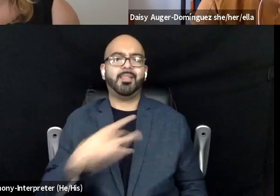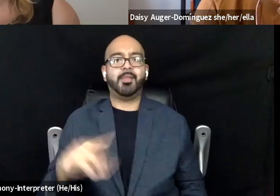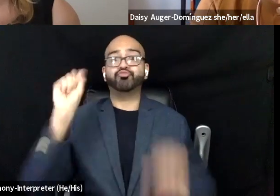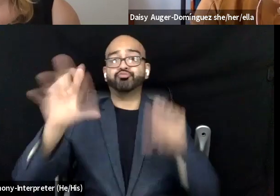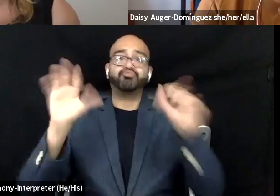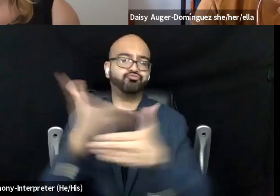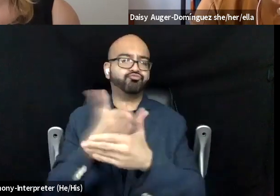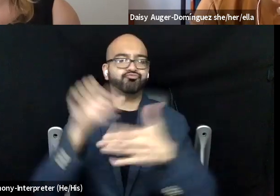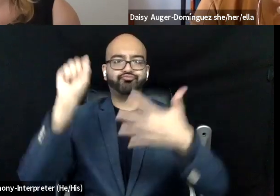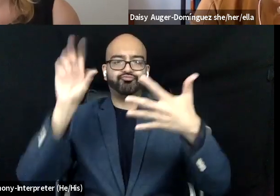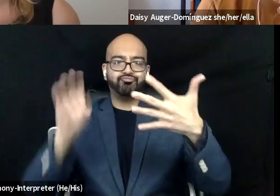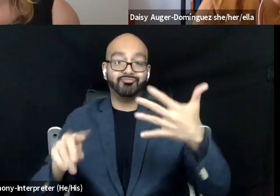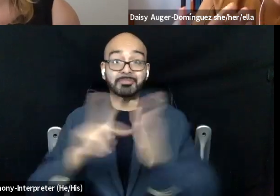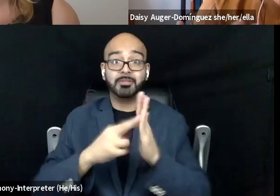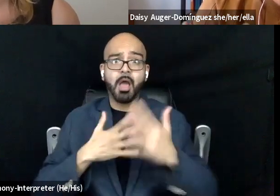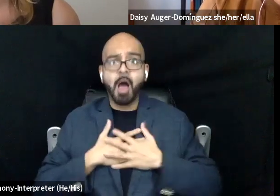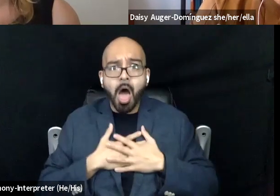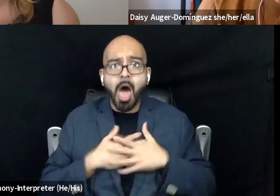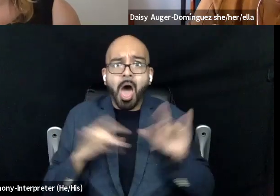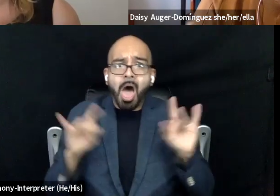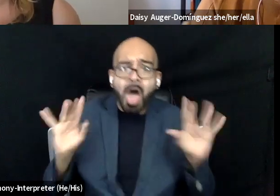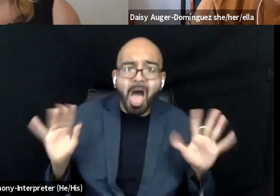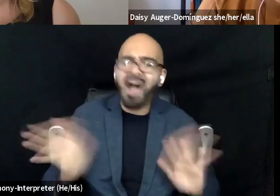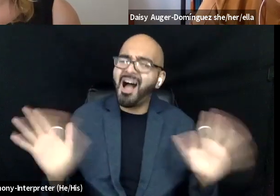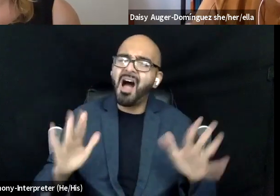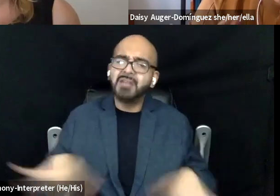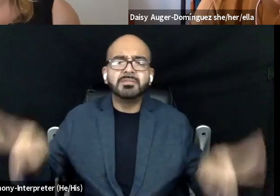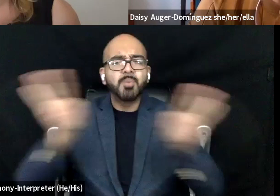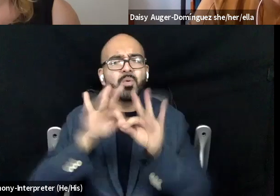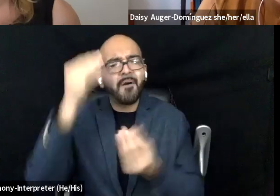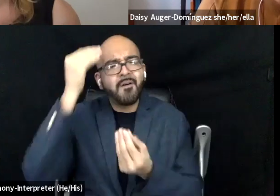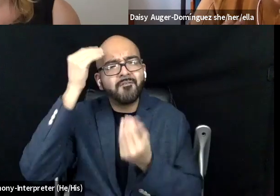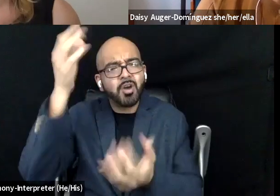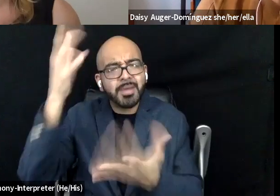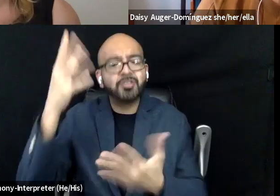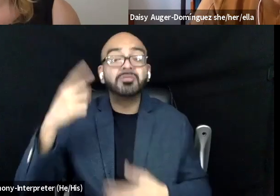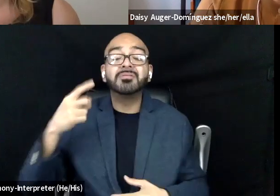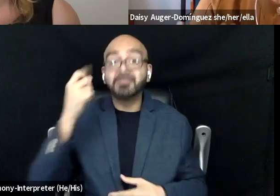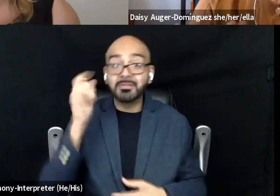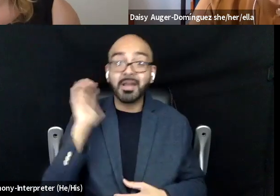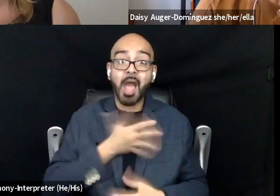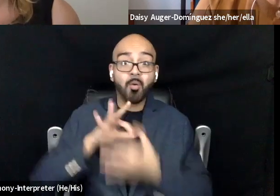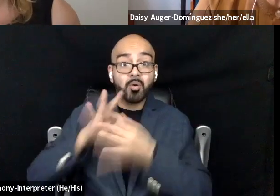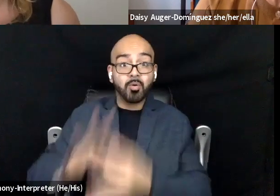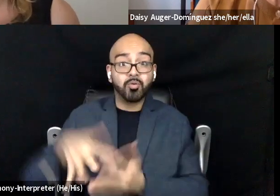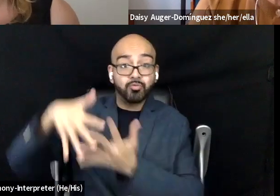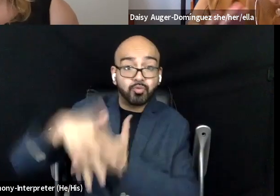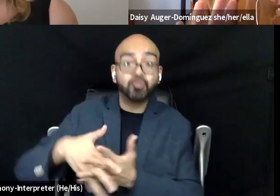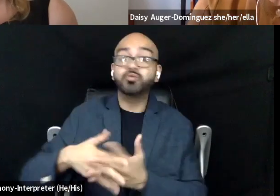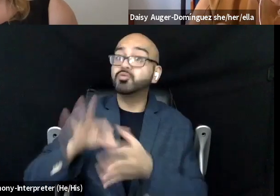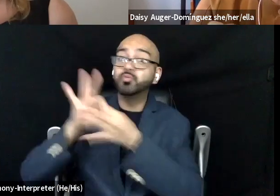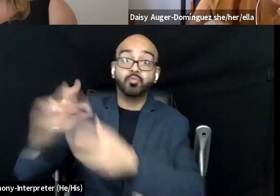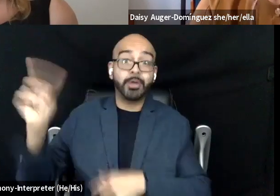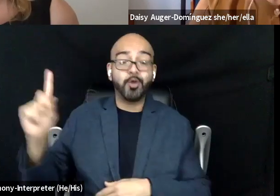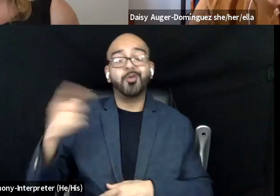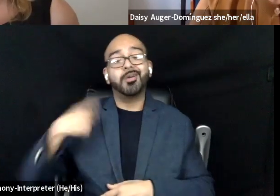really, it's information. I like to remind folks that we trace our roots to Spain, to Mexico, to Spanish-speaking nations of